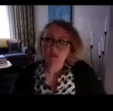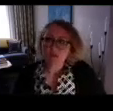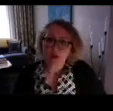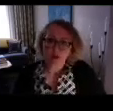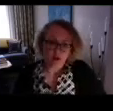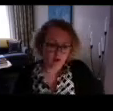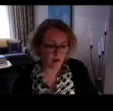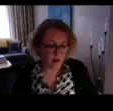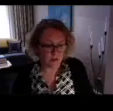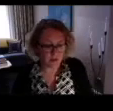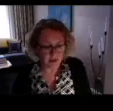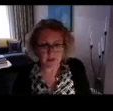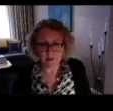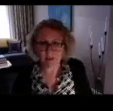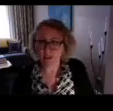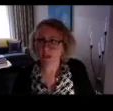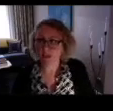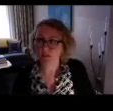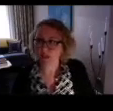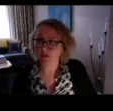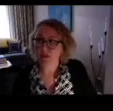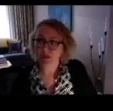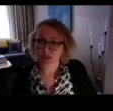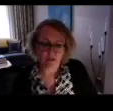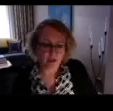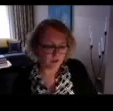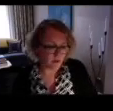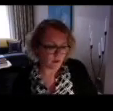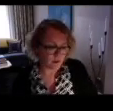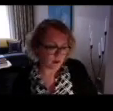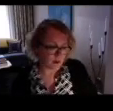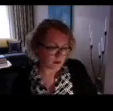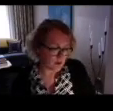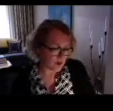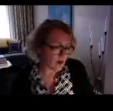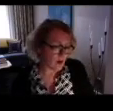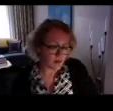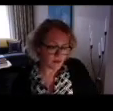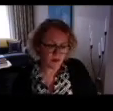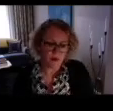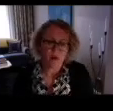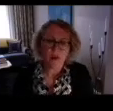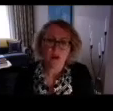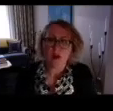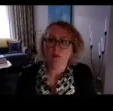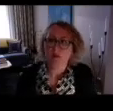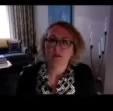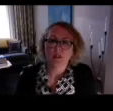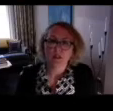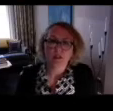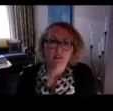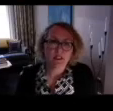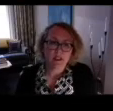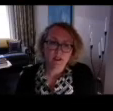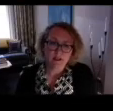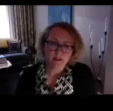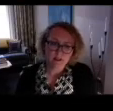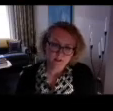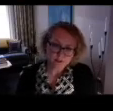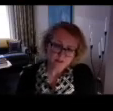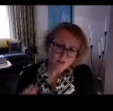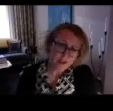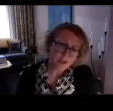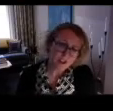regions where asylum seeking, migration, and enforcement are also heavily